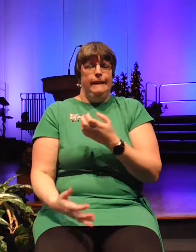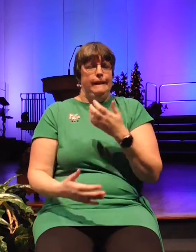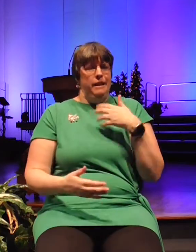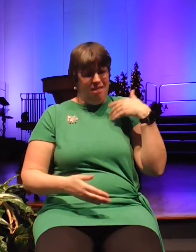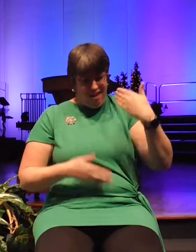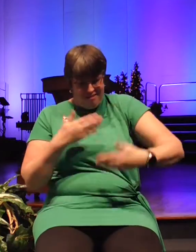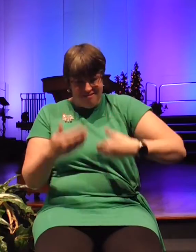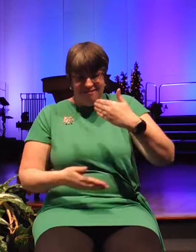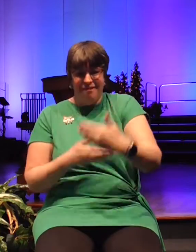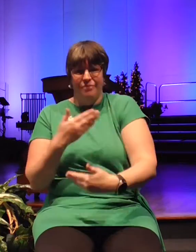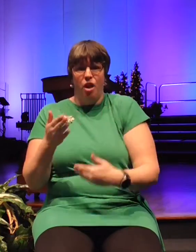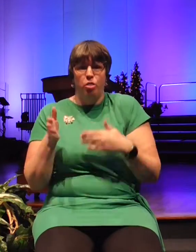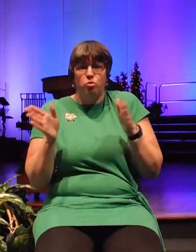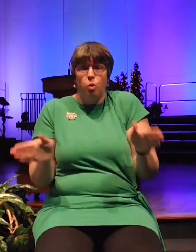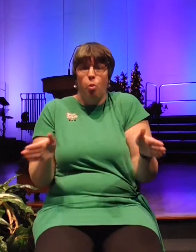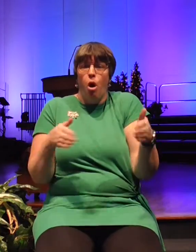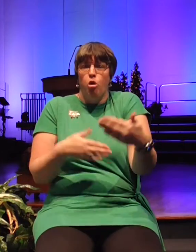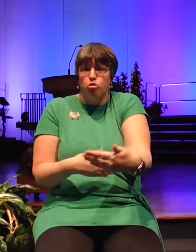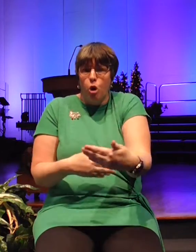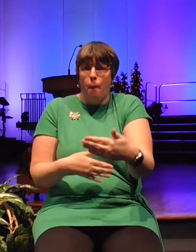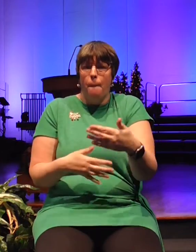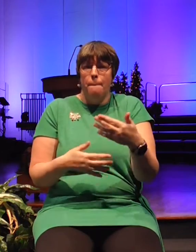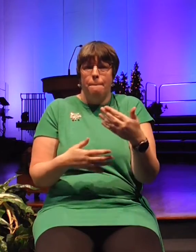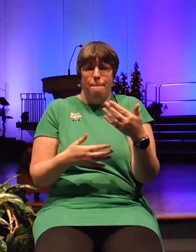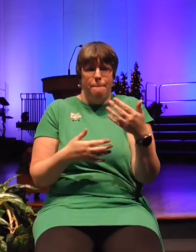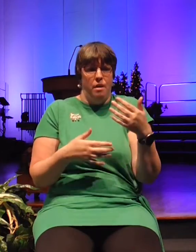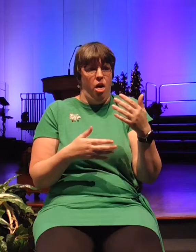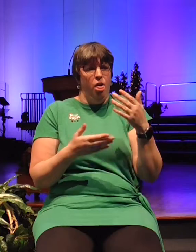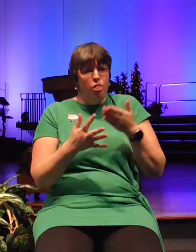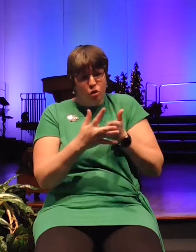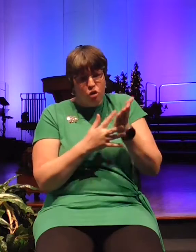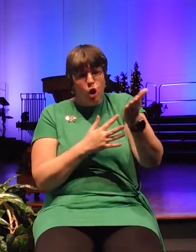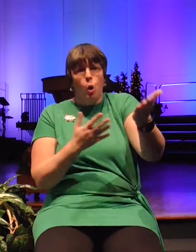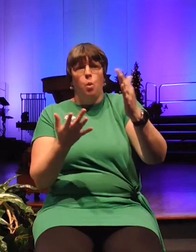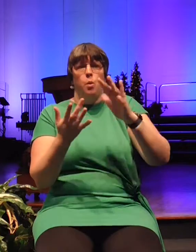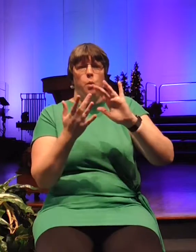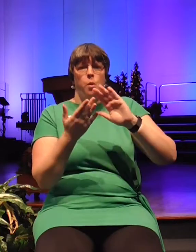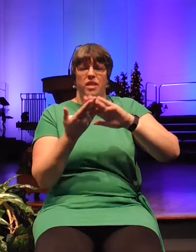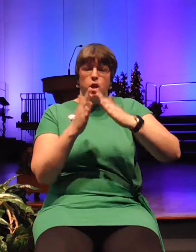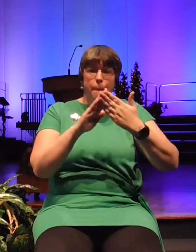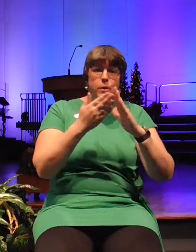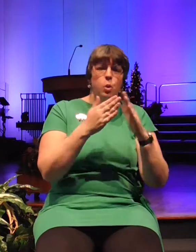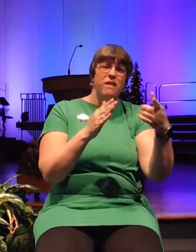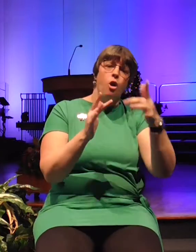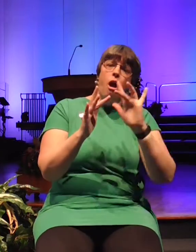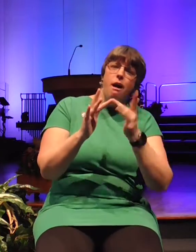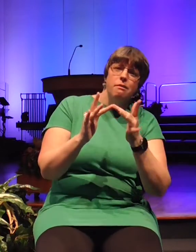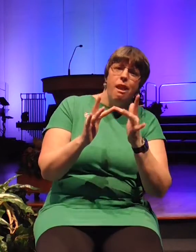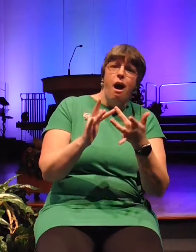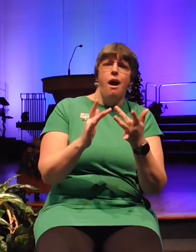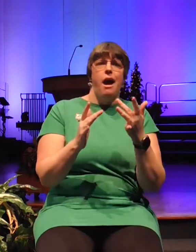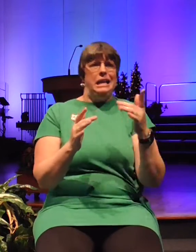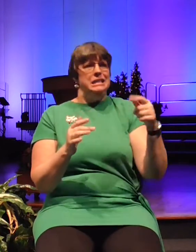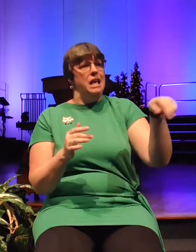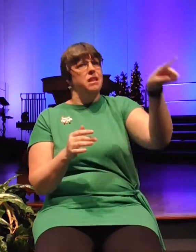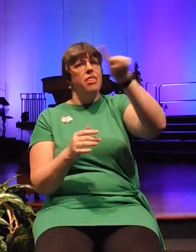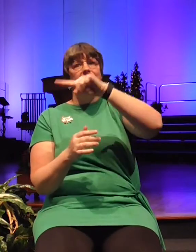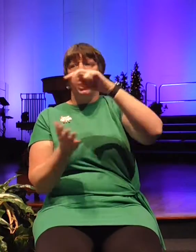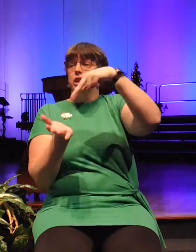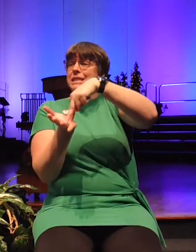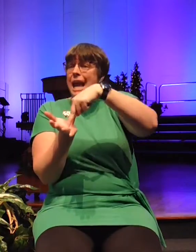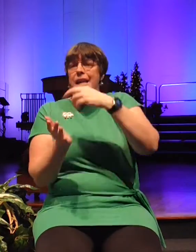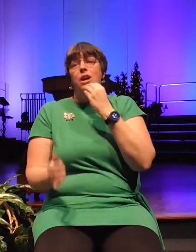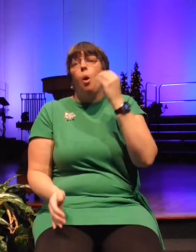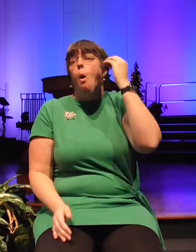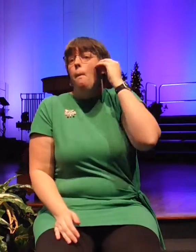this room and through the community for the online viewers as our practitioners are standing, maybe even in their